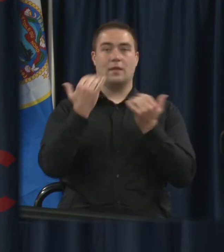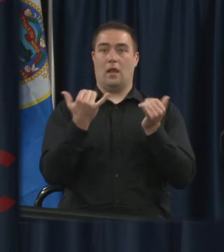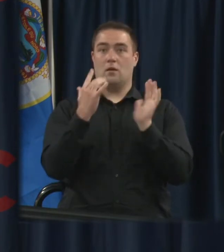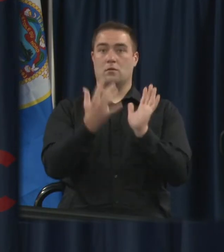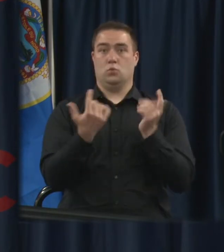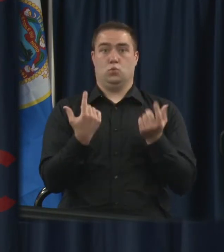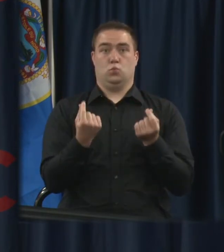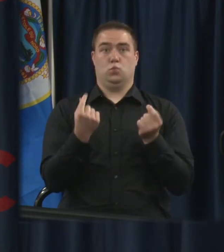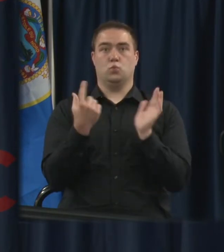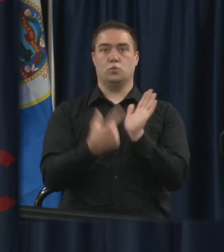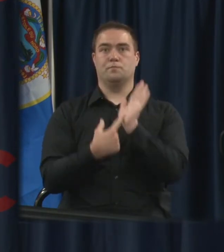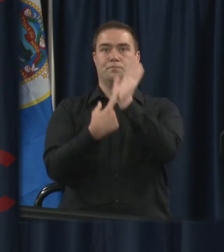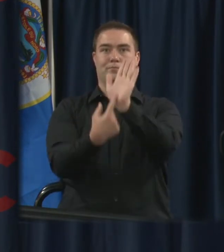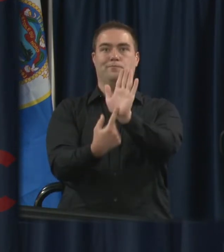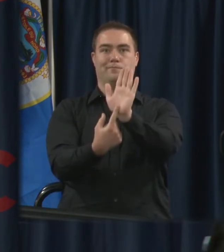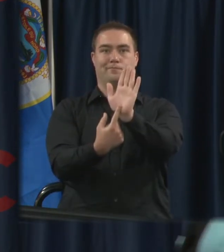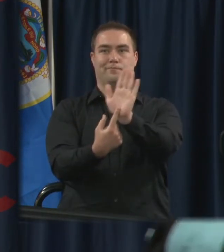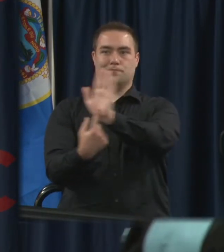presented.